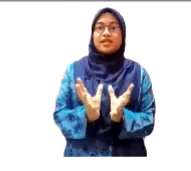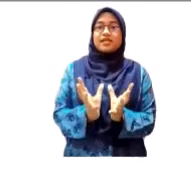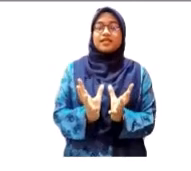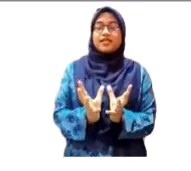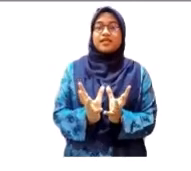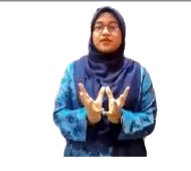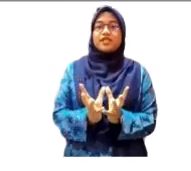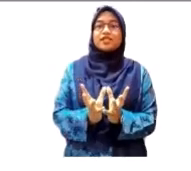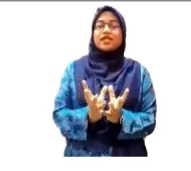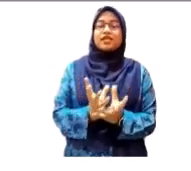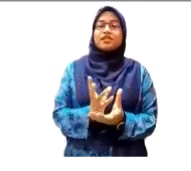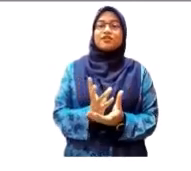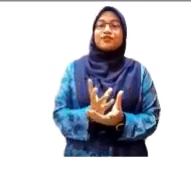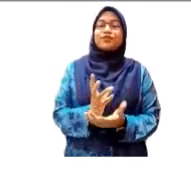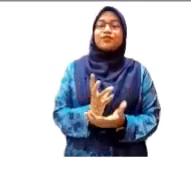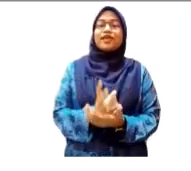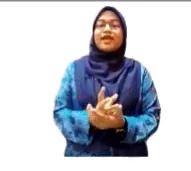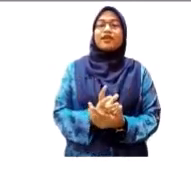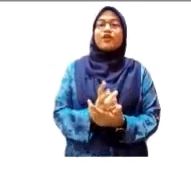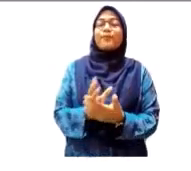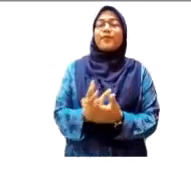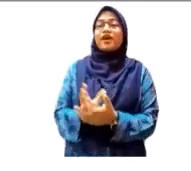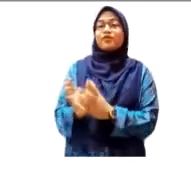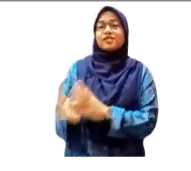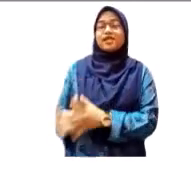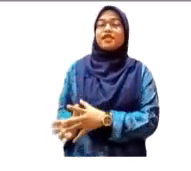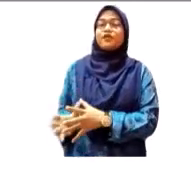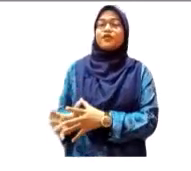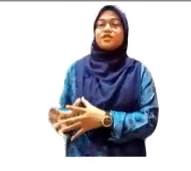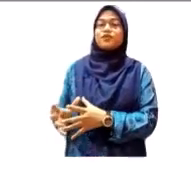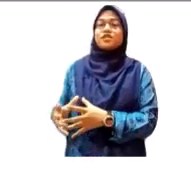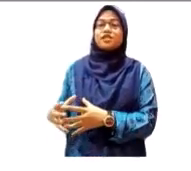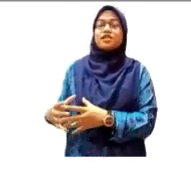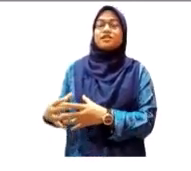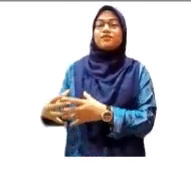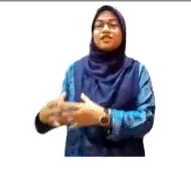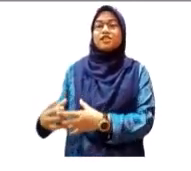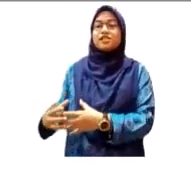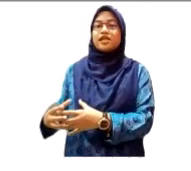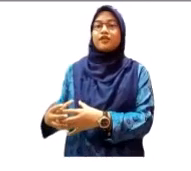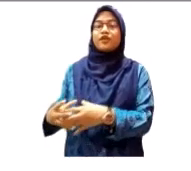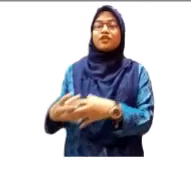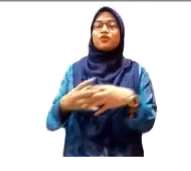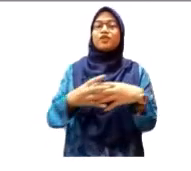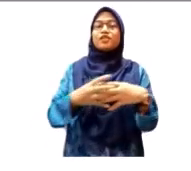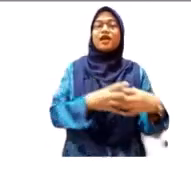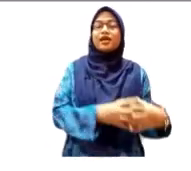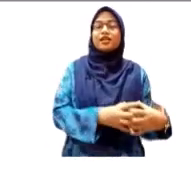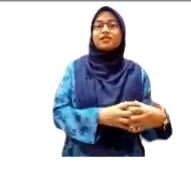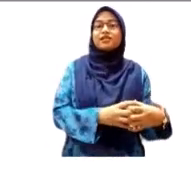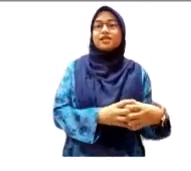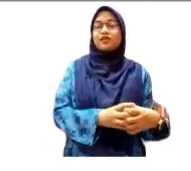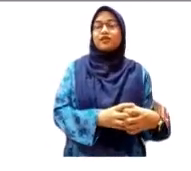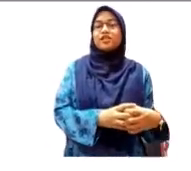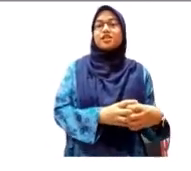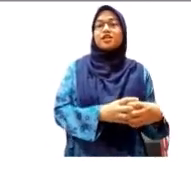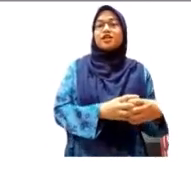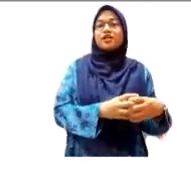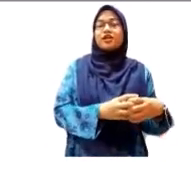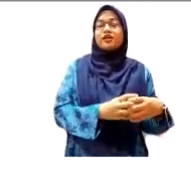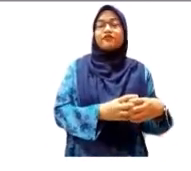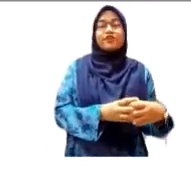generalized sign language, so we can compare our sign language, which is Malaysian sign language, with other sign